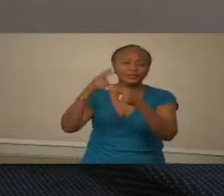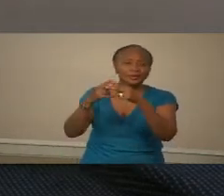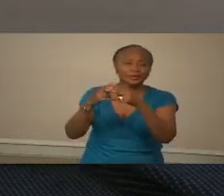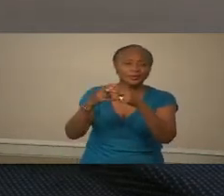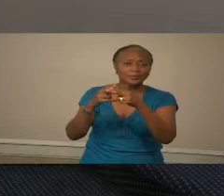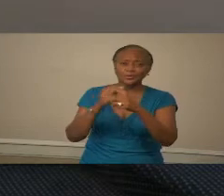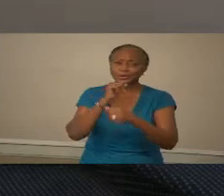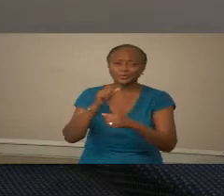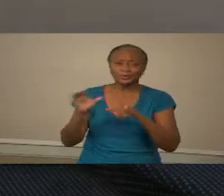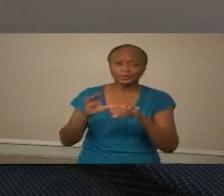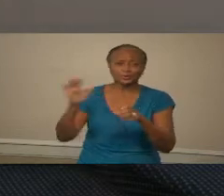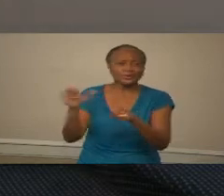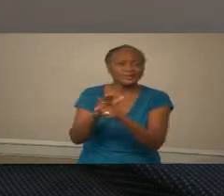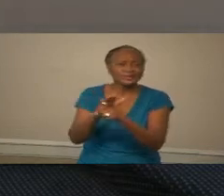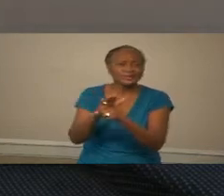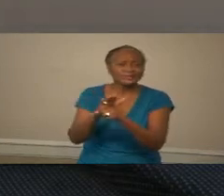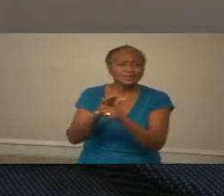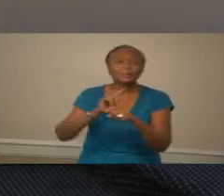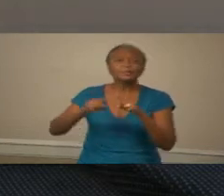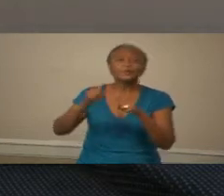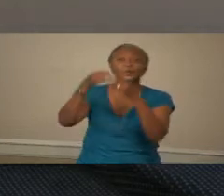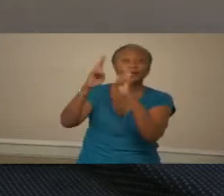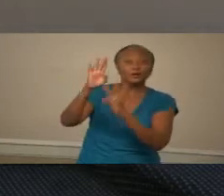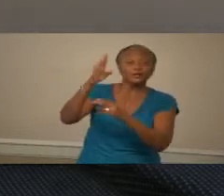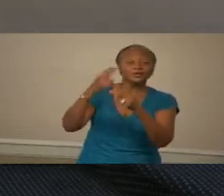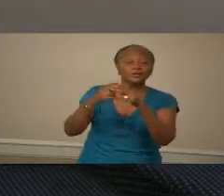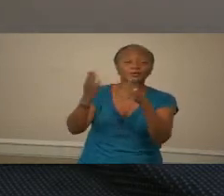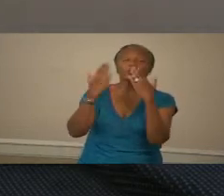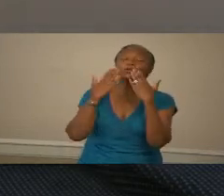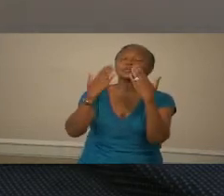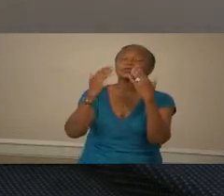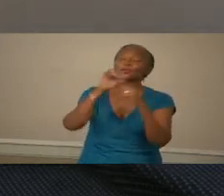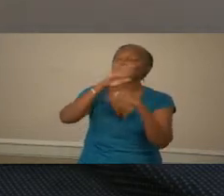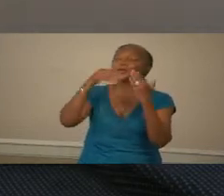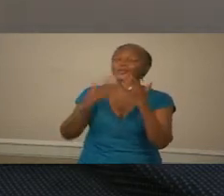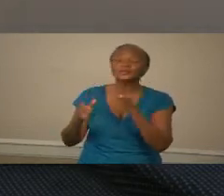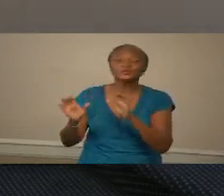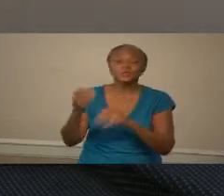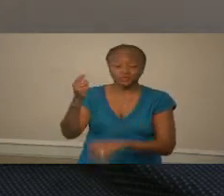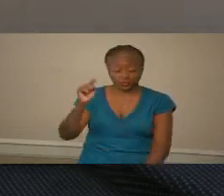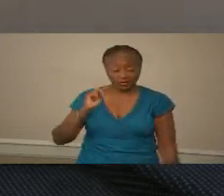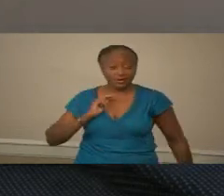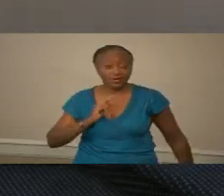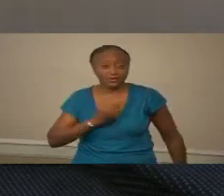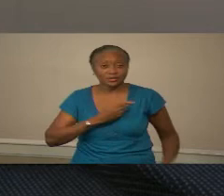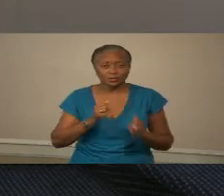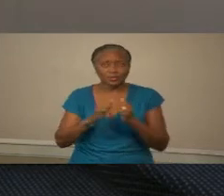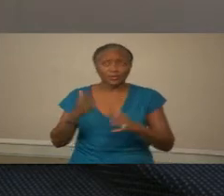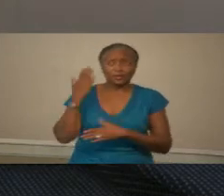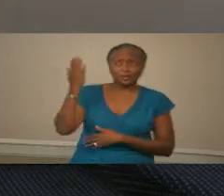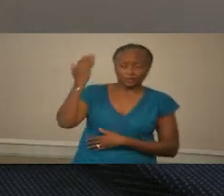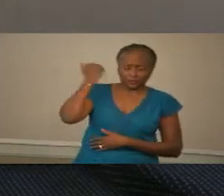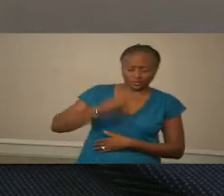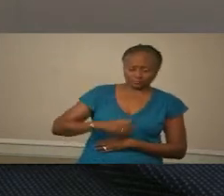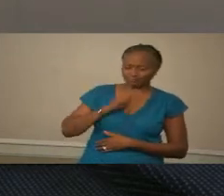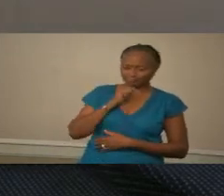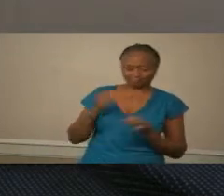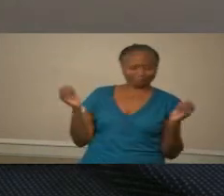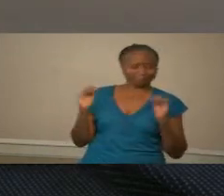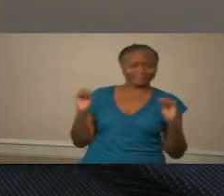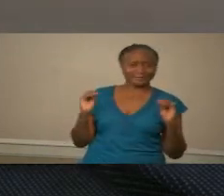enough, but God, we bless your name. We thank you for all that you've done for us, God, because without you, we wouldn't be who we are.